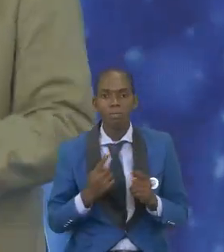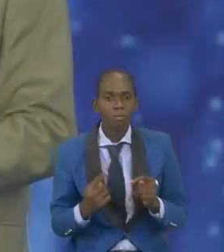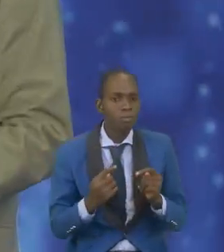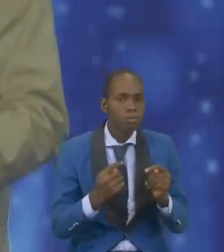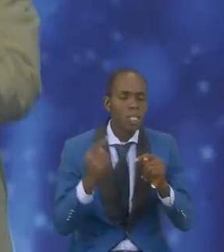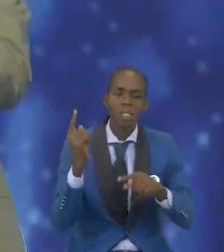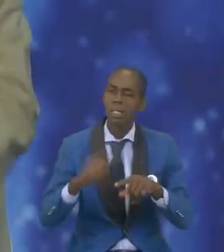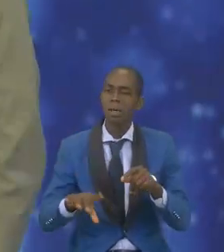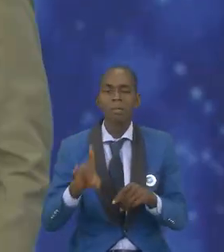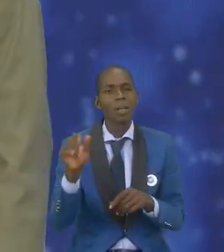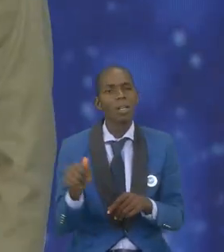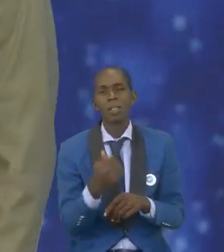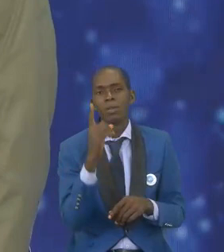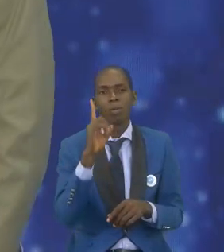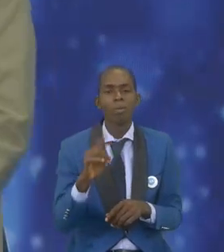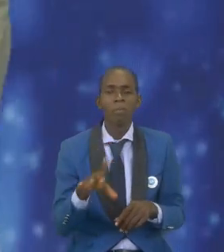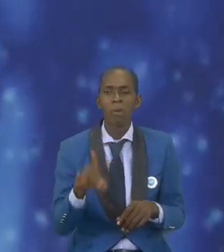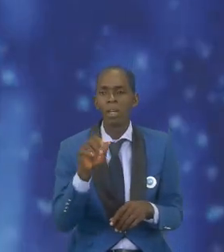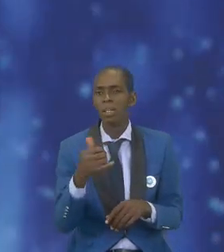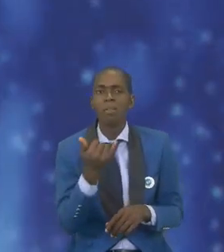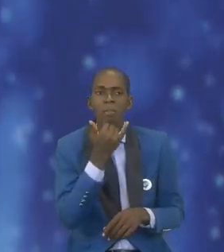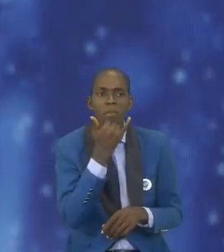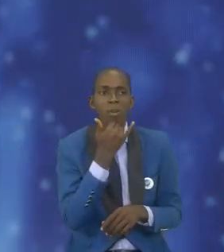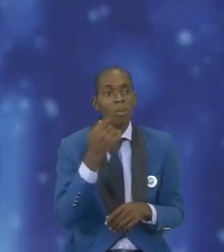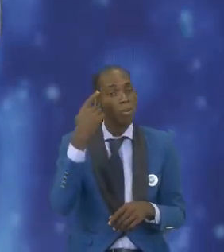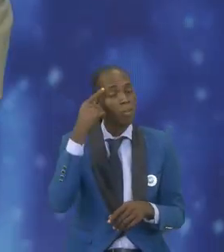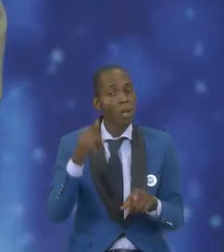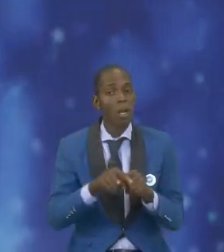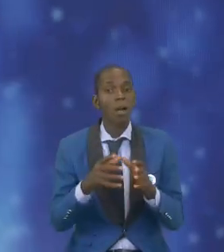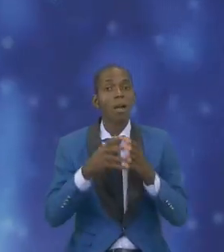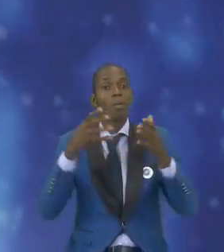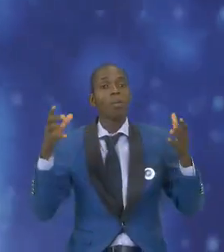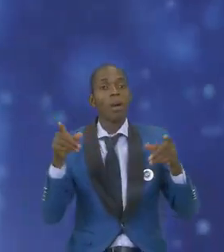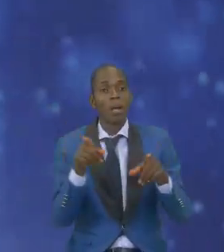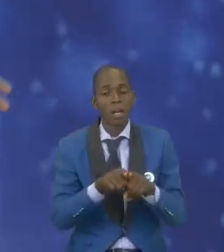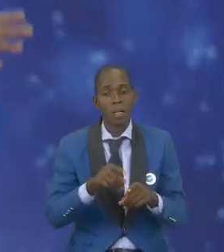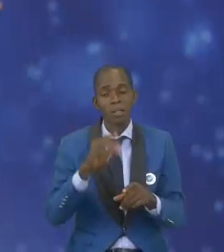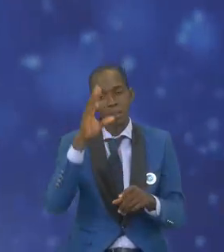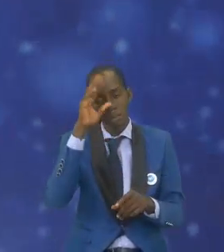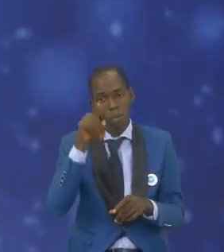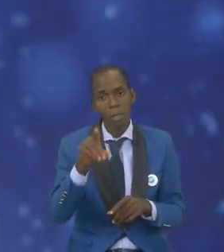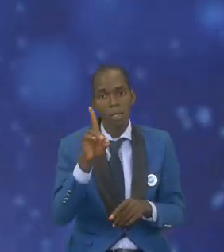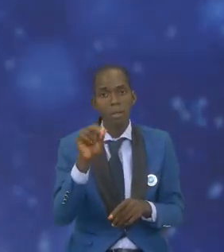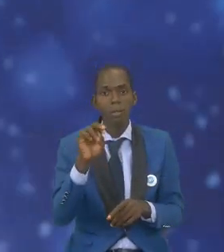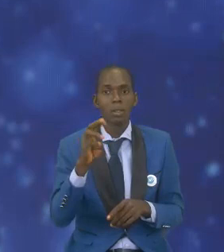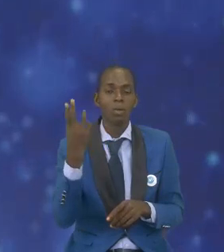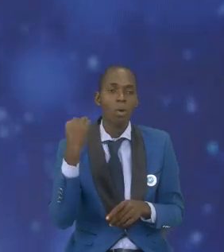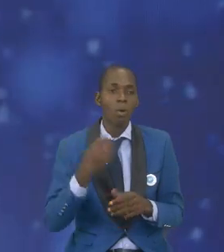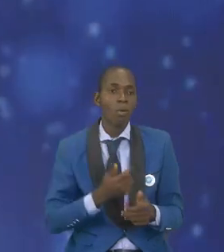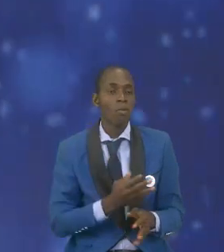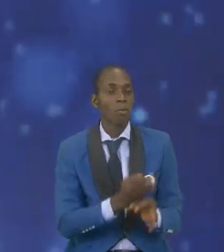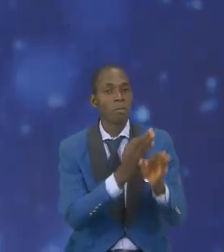or any fault, for as much as he was faithful, neither was there any